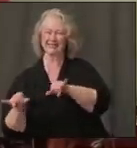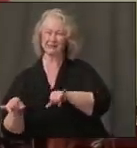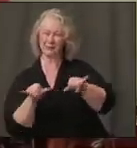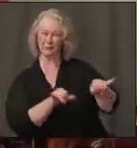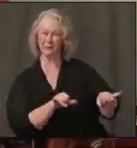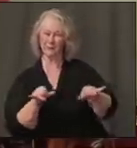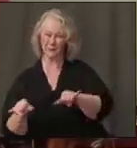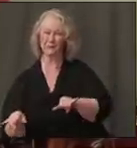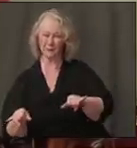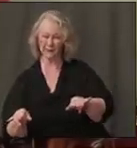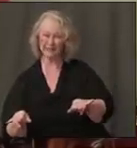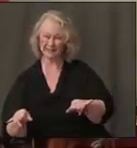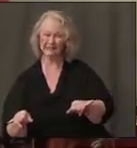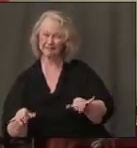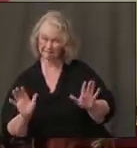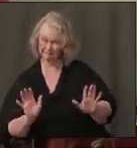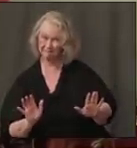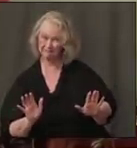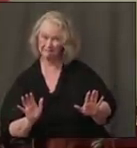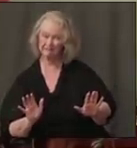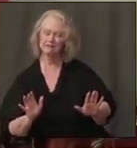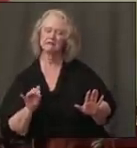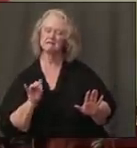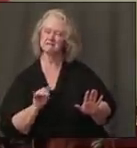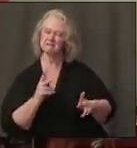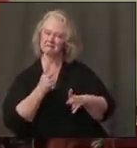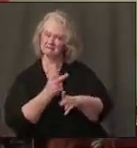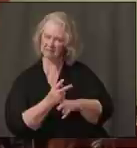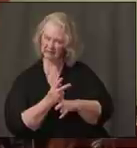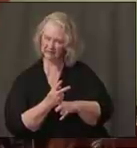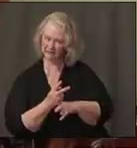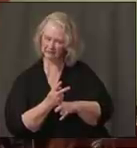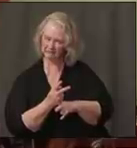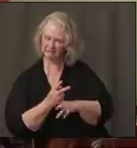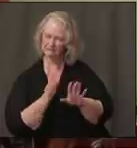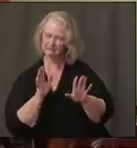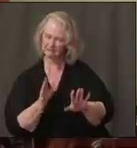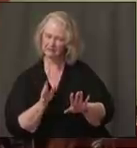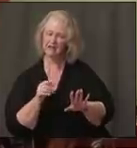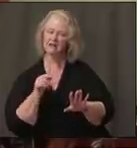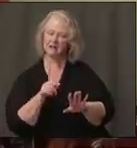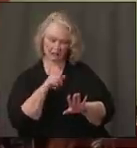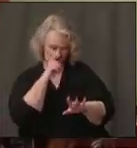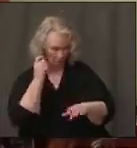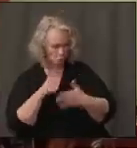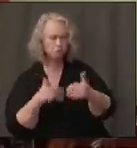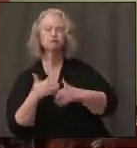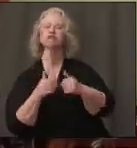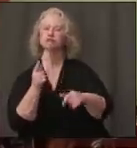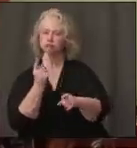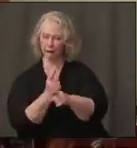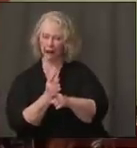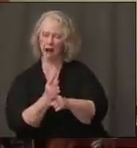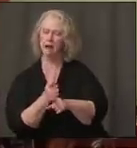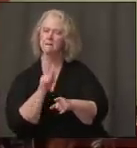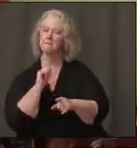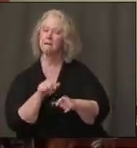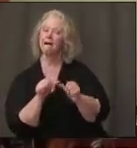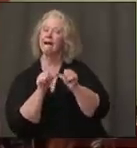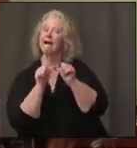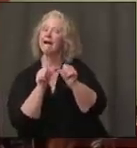about proceed in the summer and how to make sure that you have the infrastructure in place in the